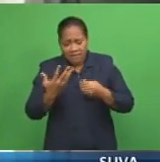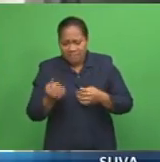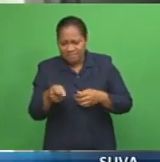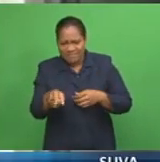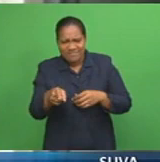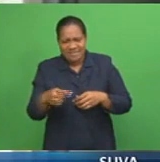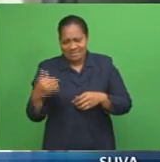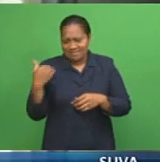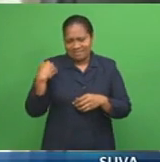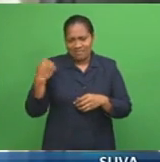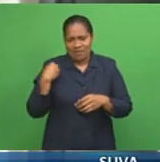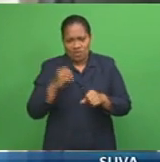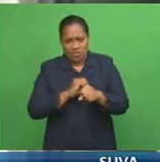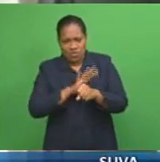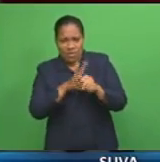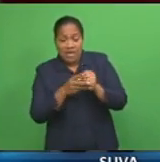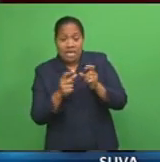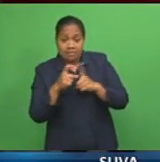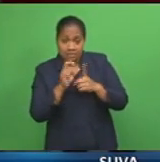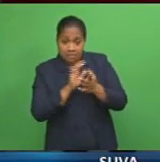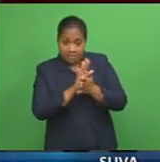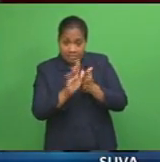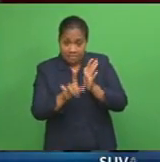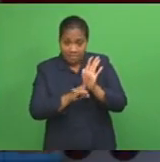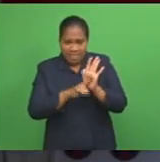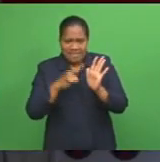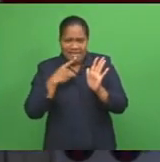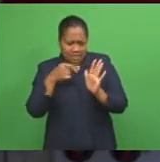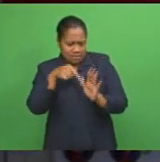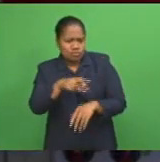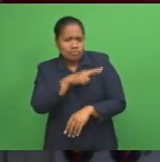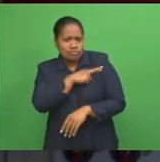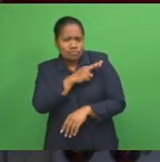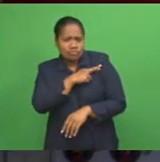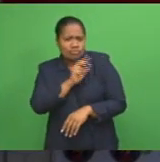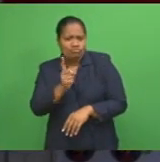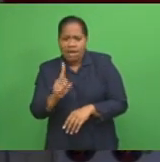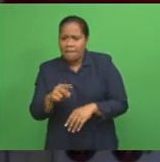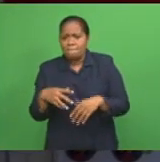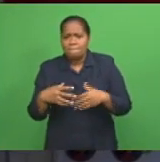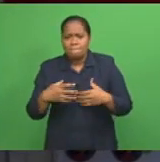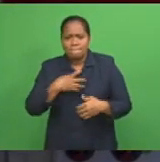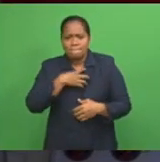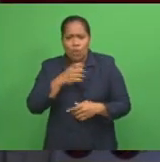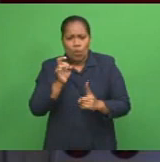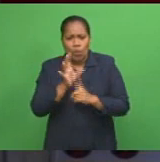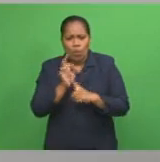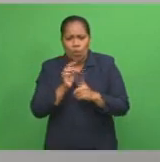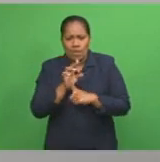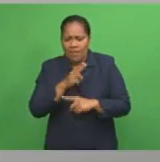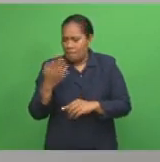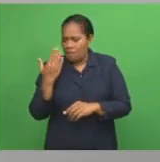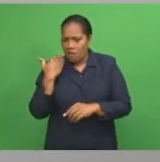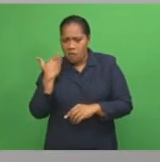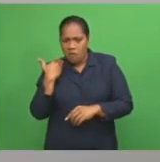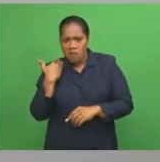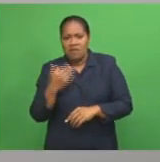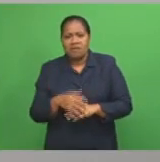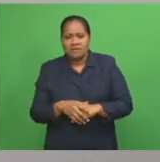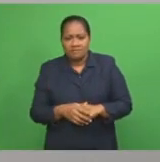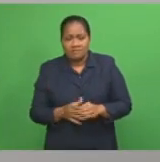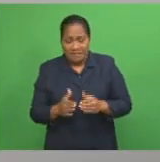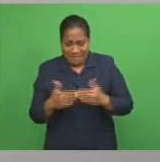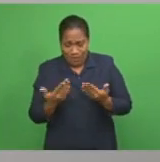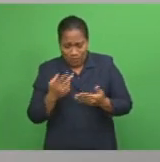coronavirus, DHL Express Fiji says the role of courier services has become more crucial than before. What's really pleasing